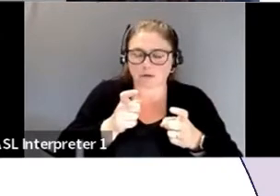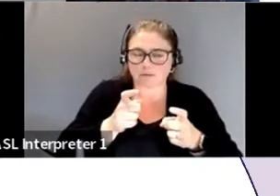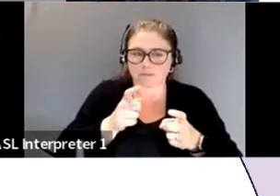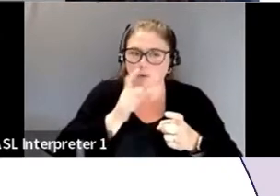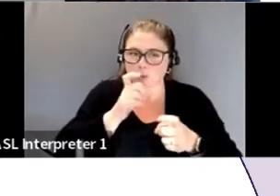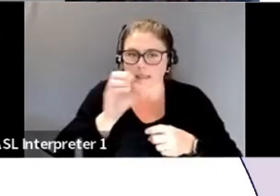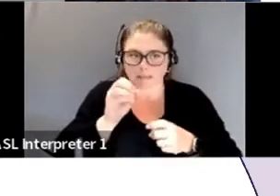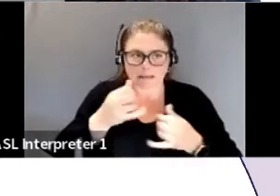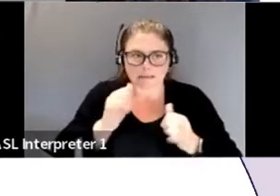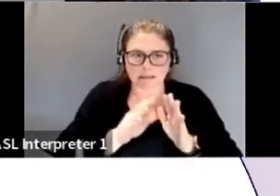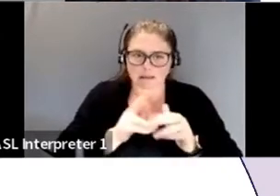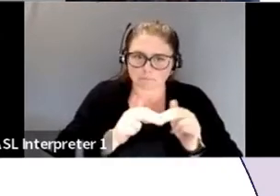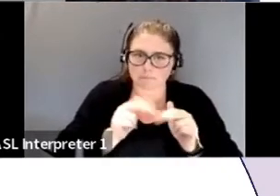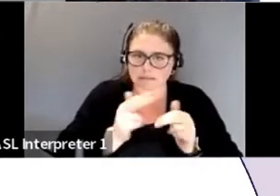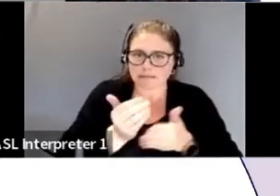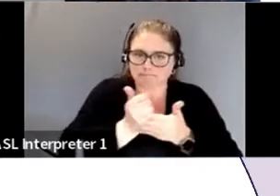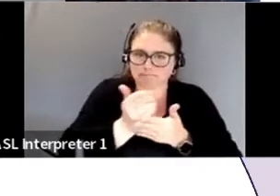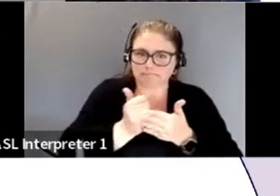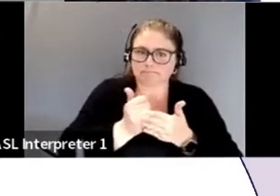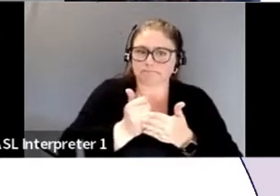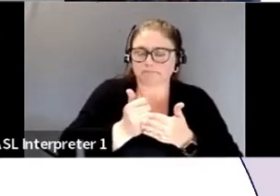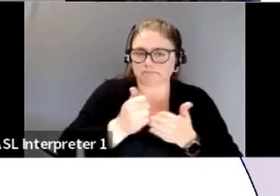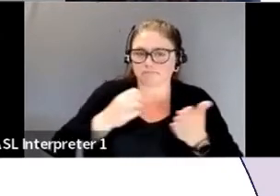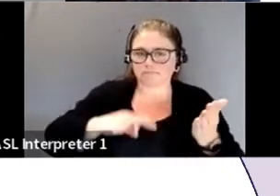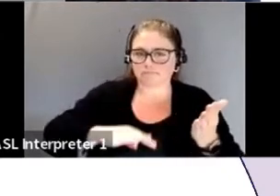specifically. Okay, awesome.